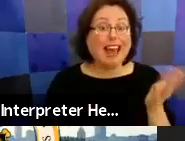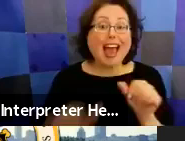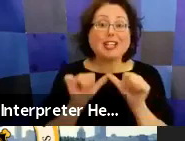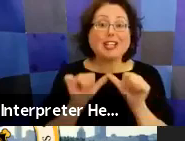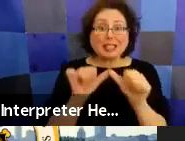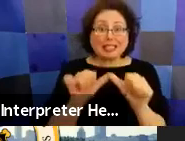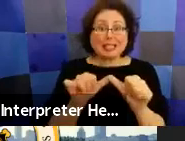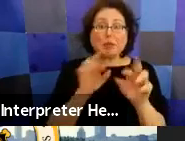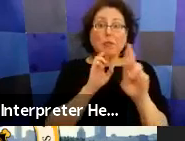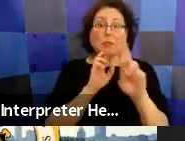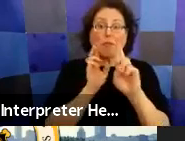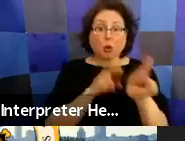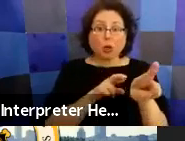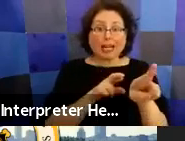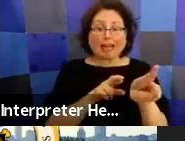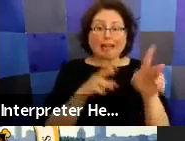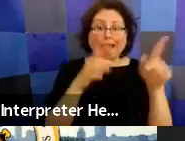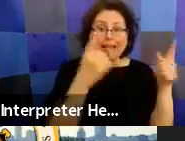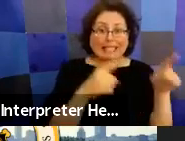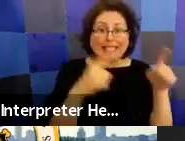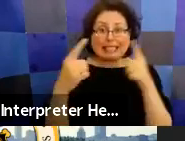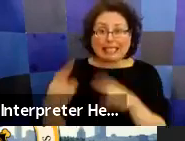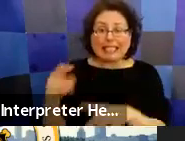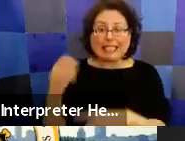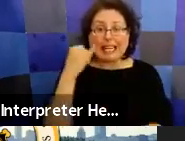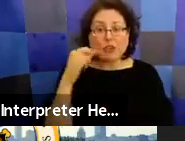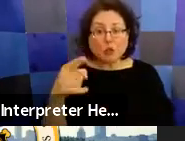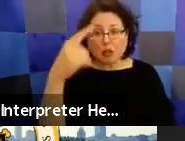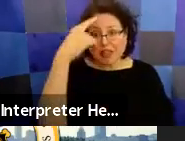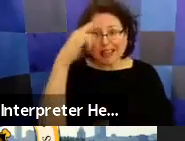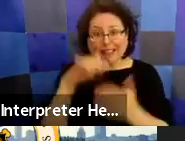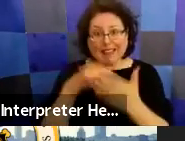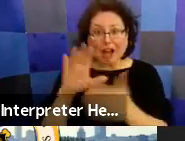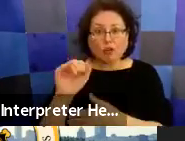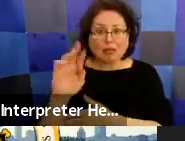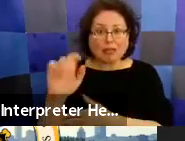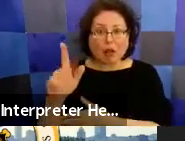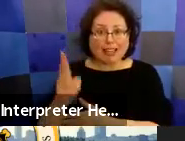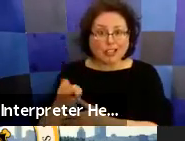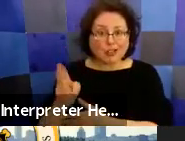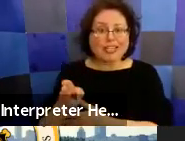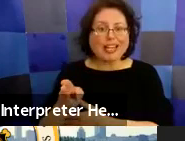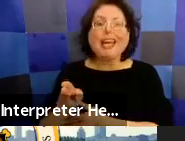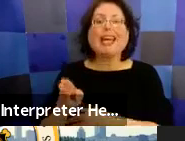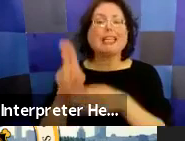if you think criminal history is being used illegally to deny one of your clients.